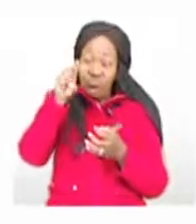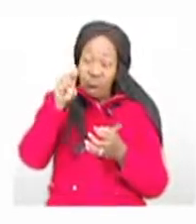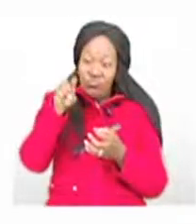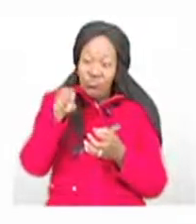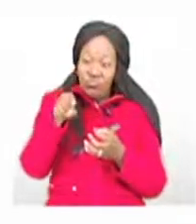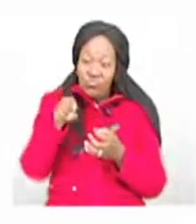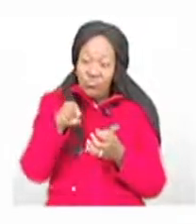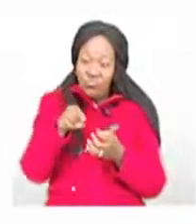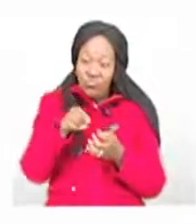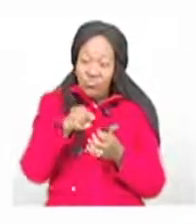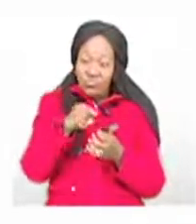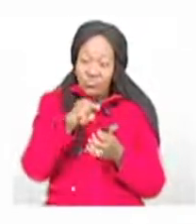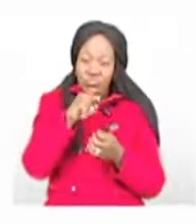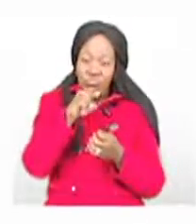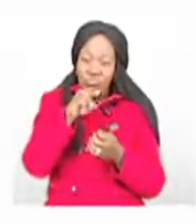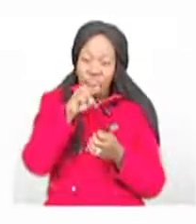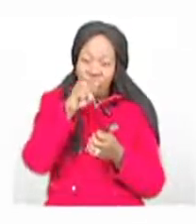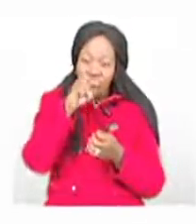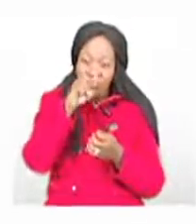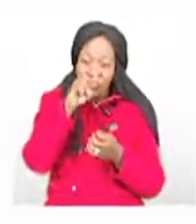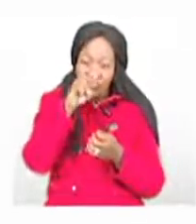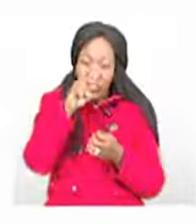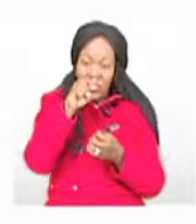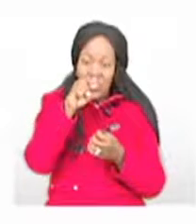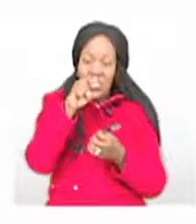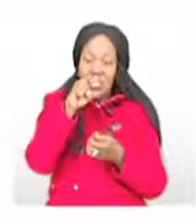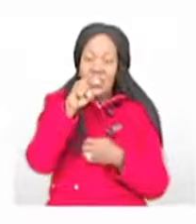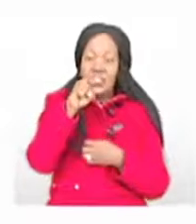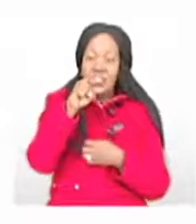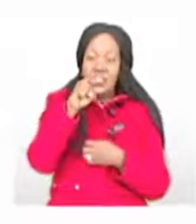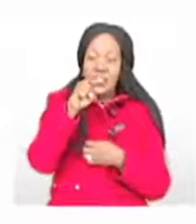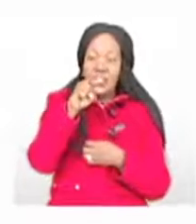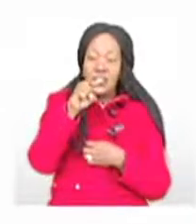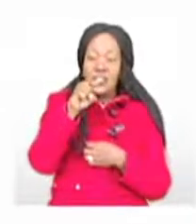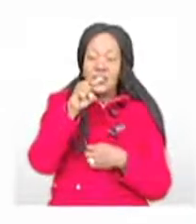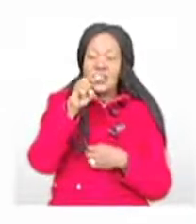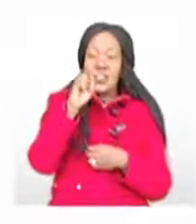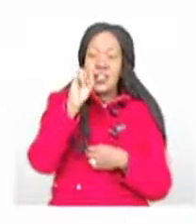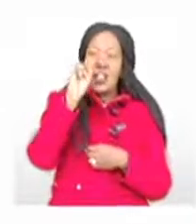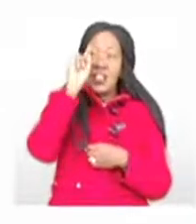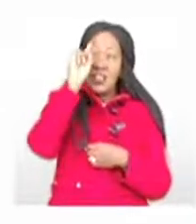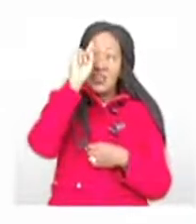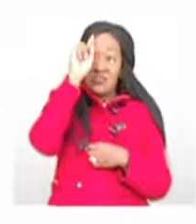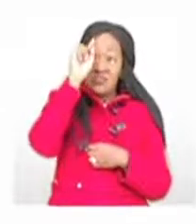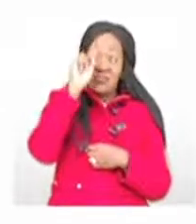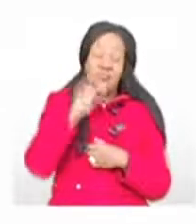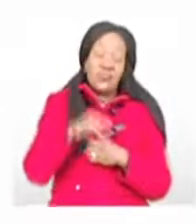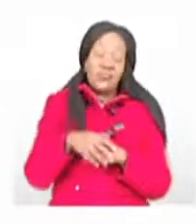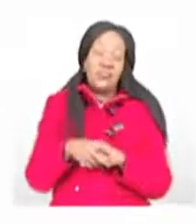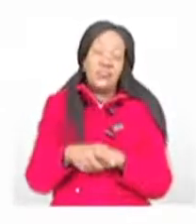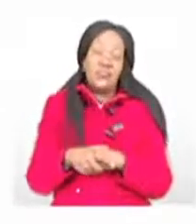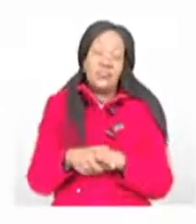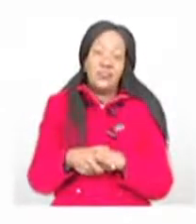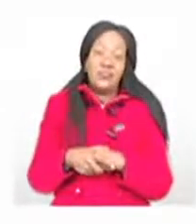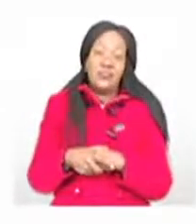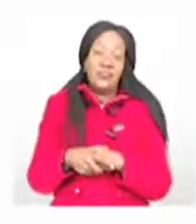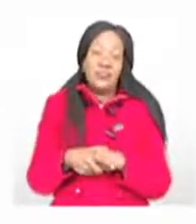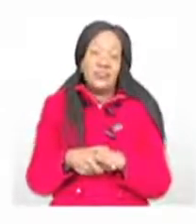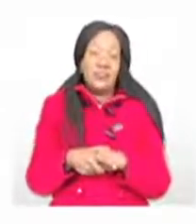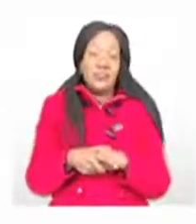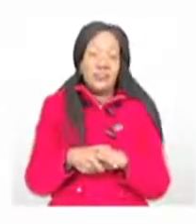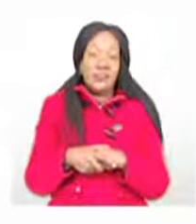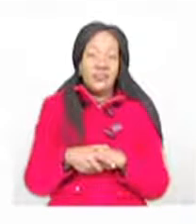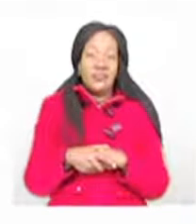go down his body, bend his knees backwards, and put a